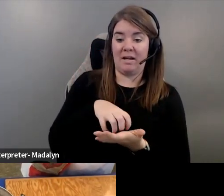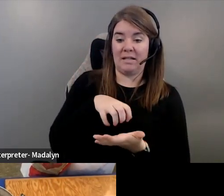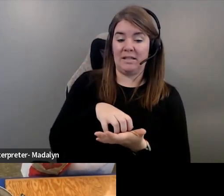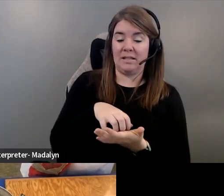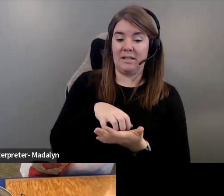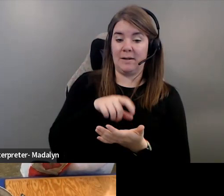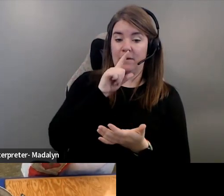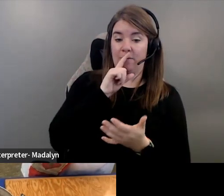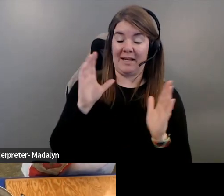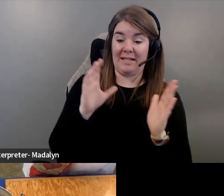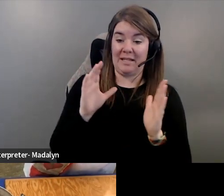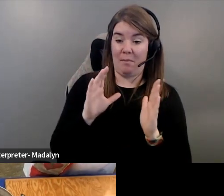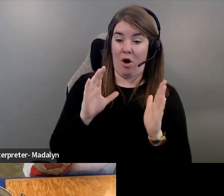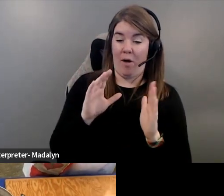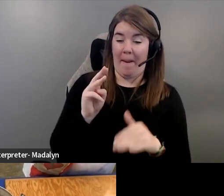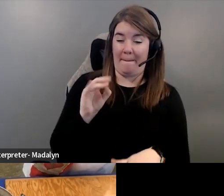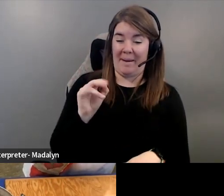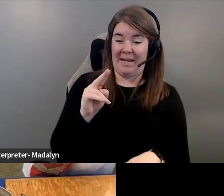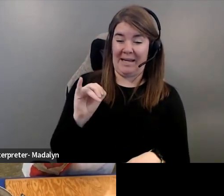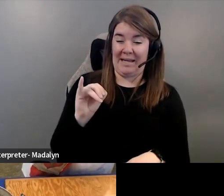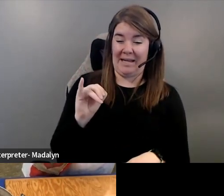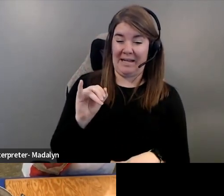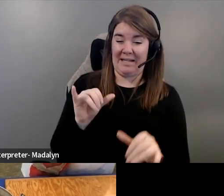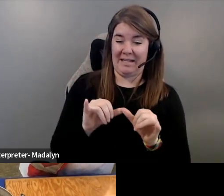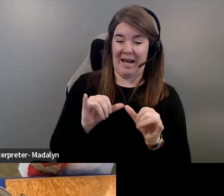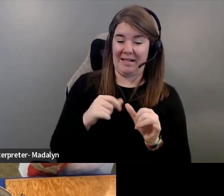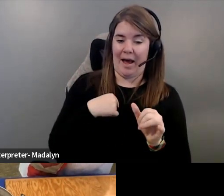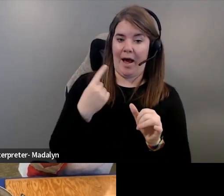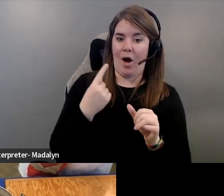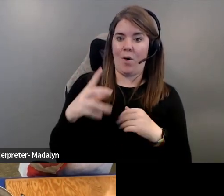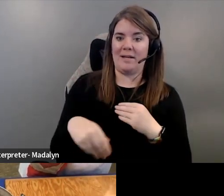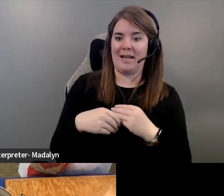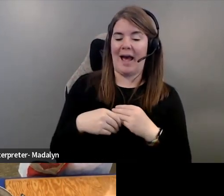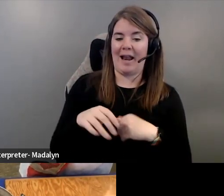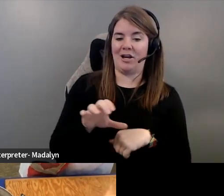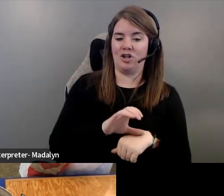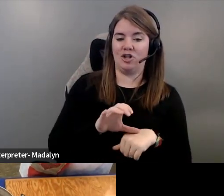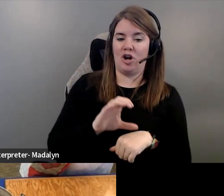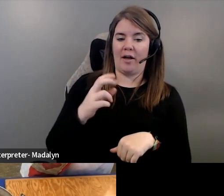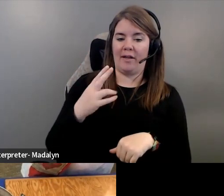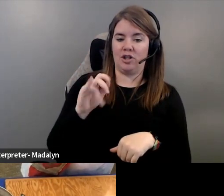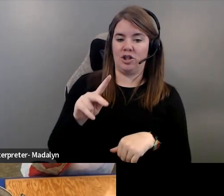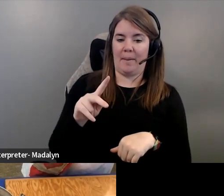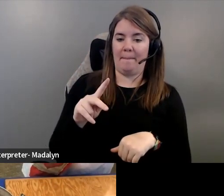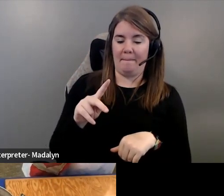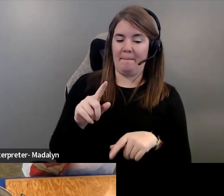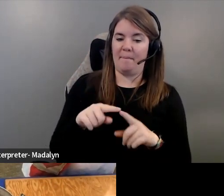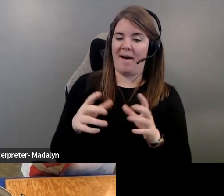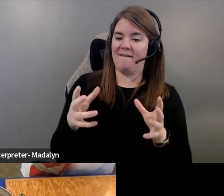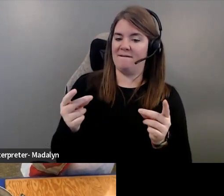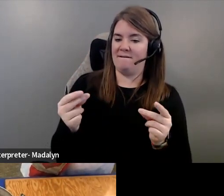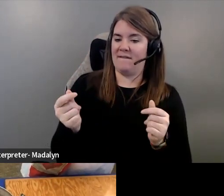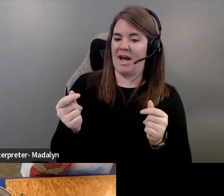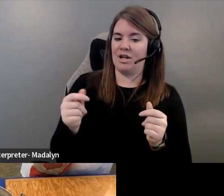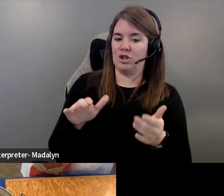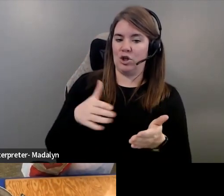then they're sort of snack size. And I always add chocolate chips to it. So it's sort of like banana bread, but way faster to cook. If you've cooked banana bread,